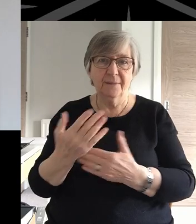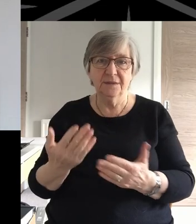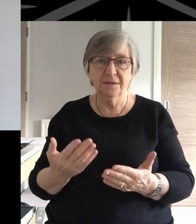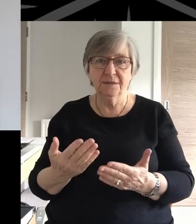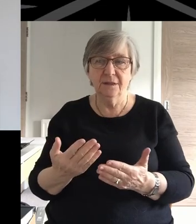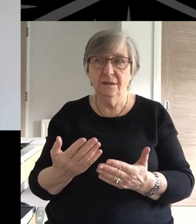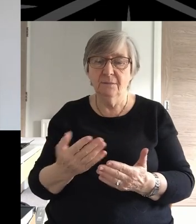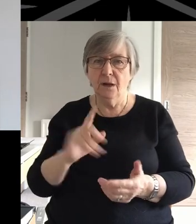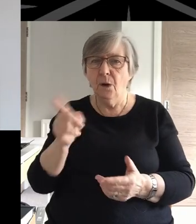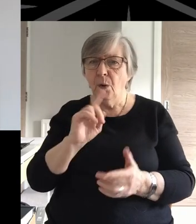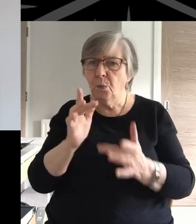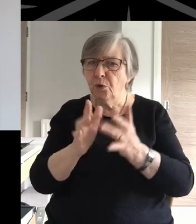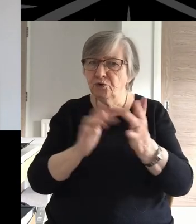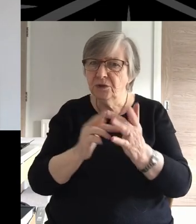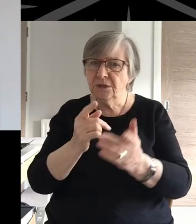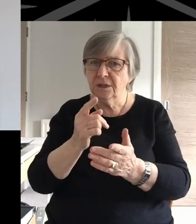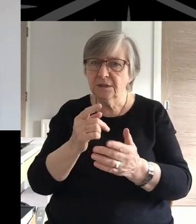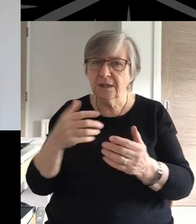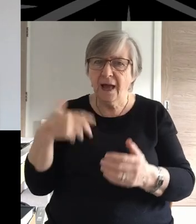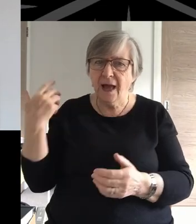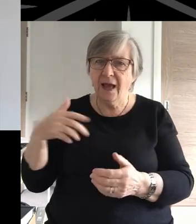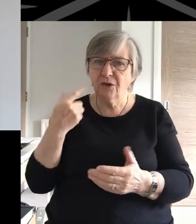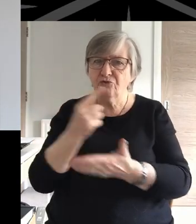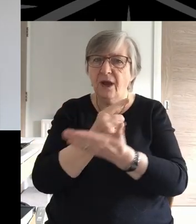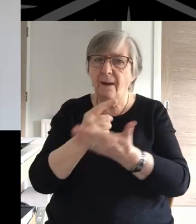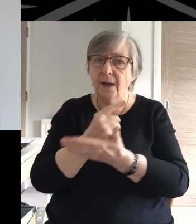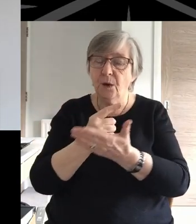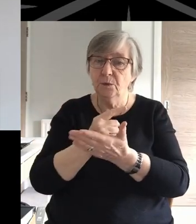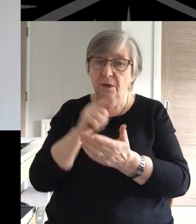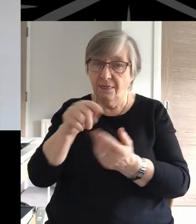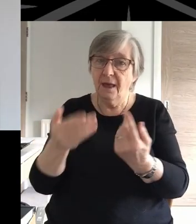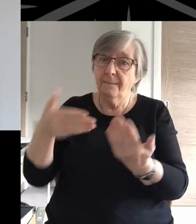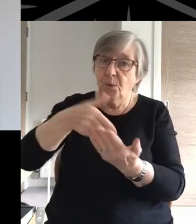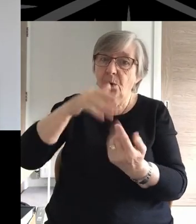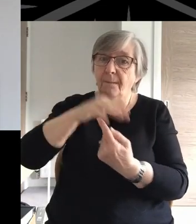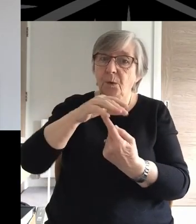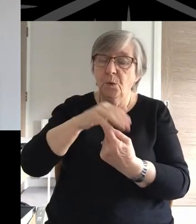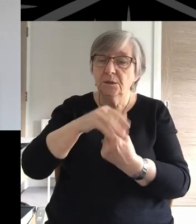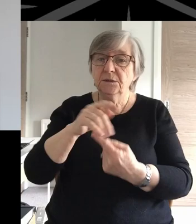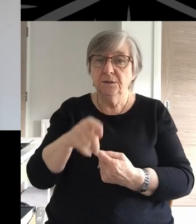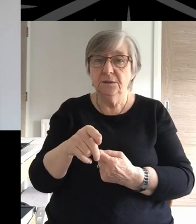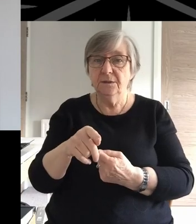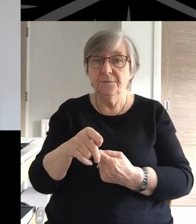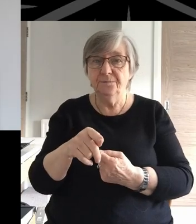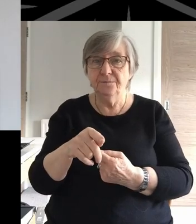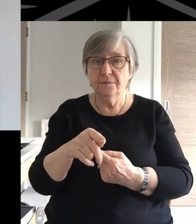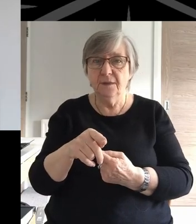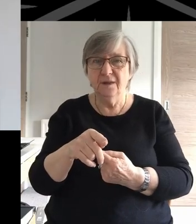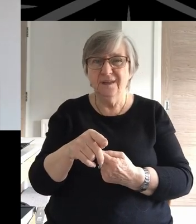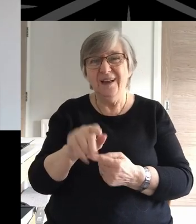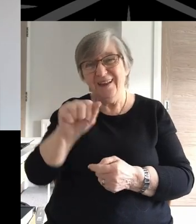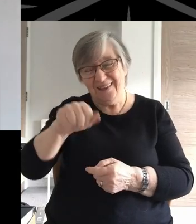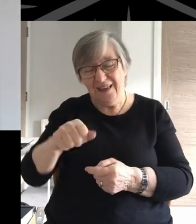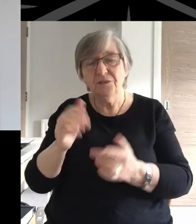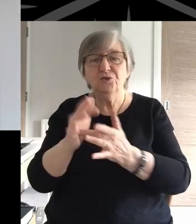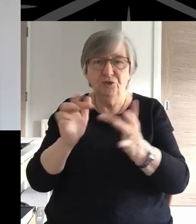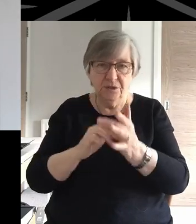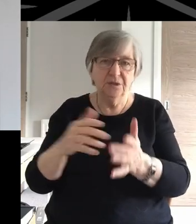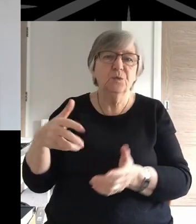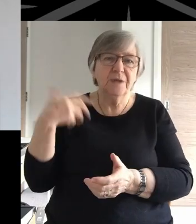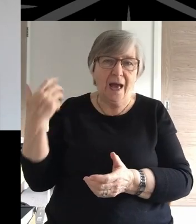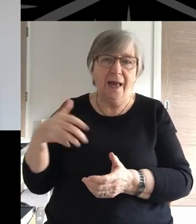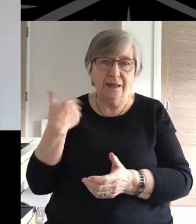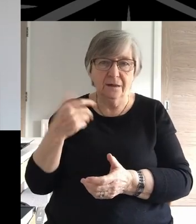But what Jesus is angry about is the more important issue. It's not that Jesus was angry that